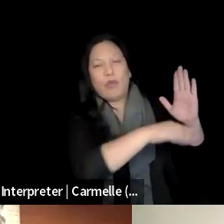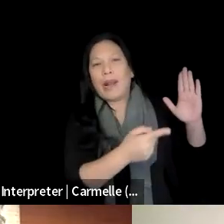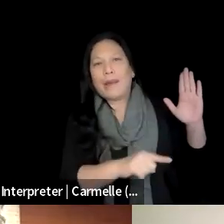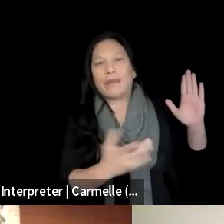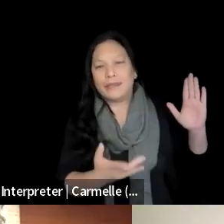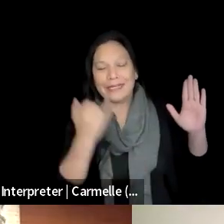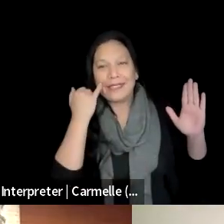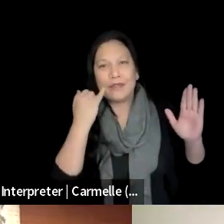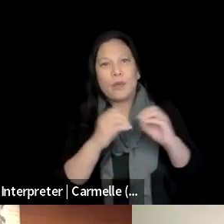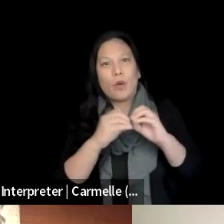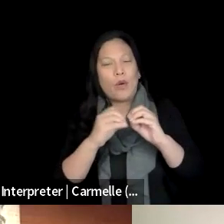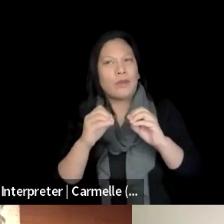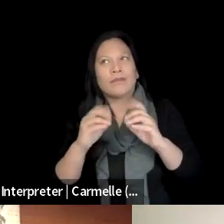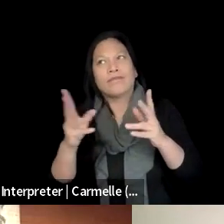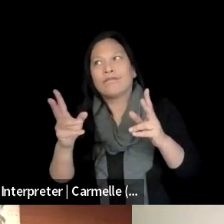up.